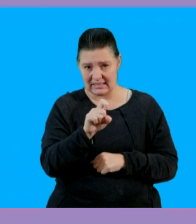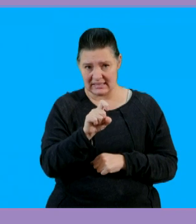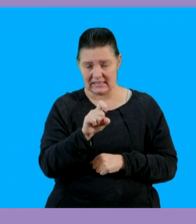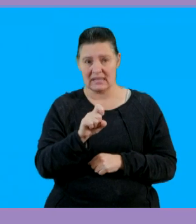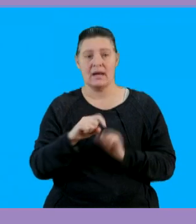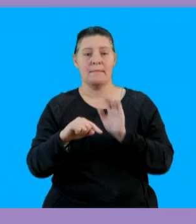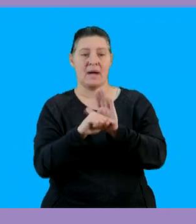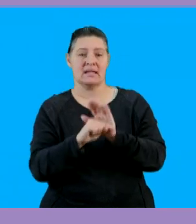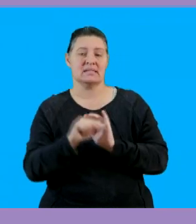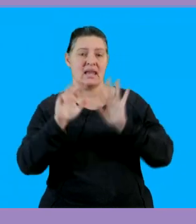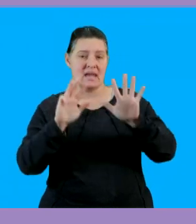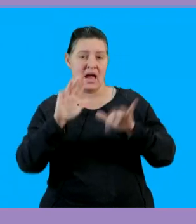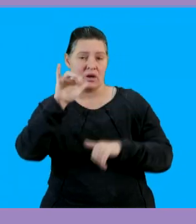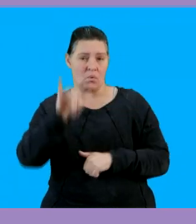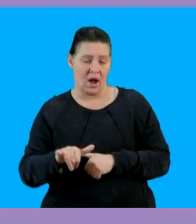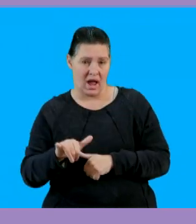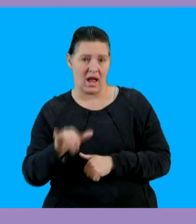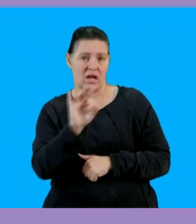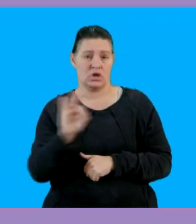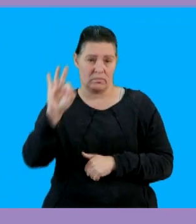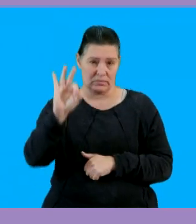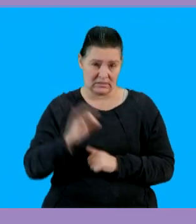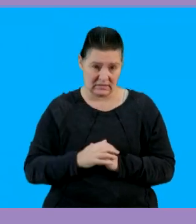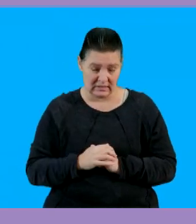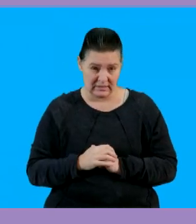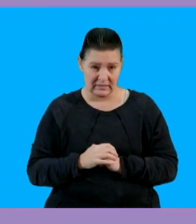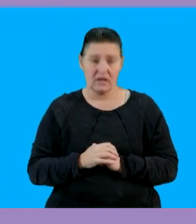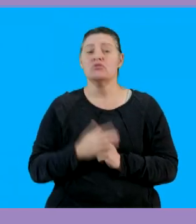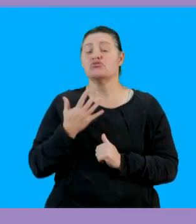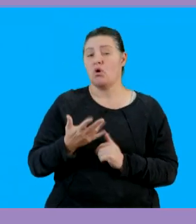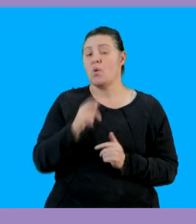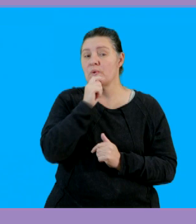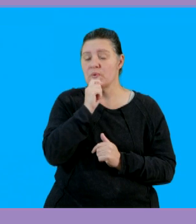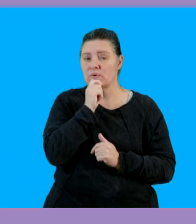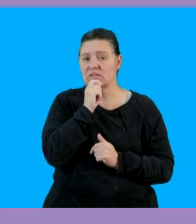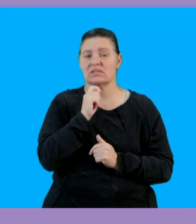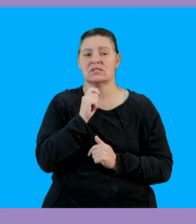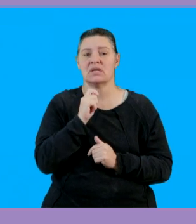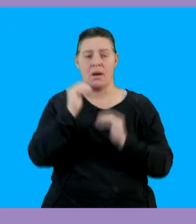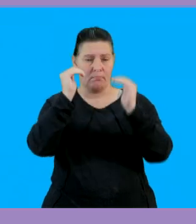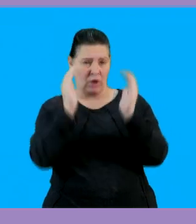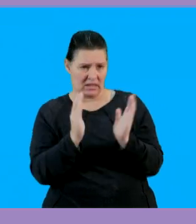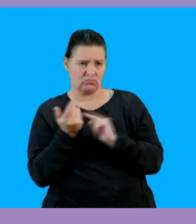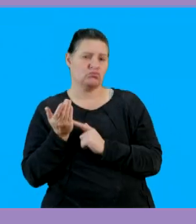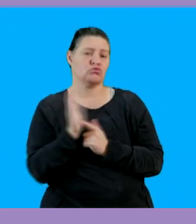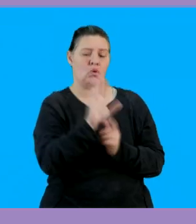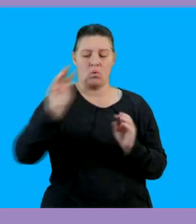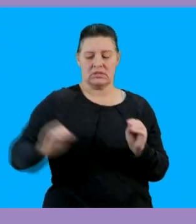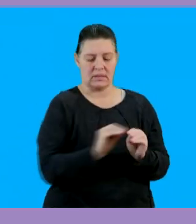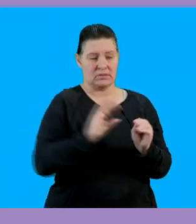6x minus 9y cubed. So again, we are going to use our brackets to